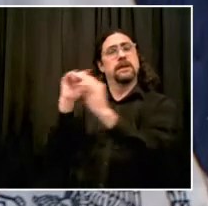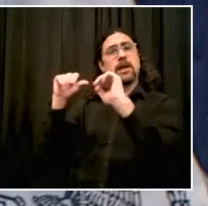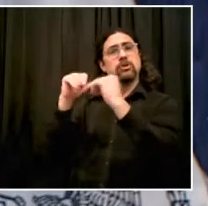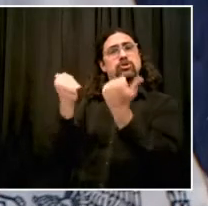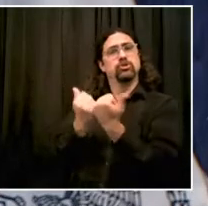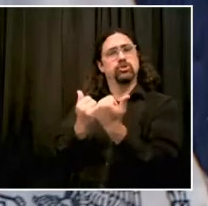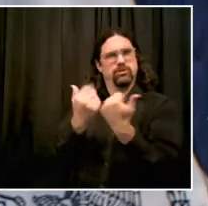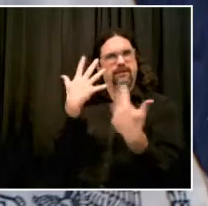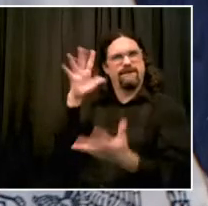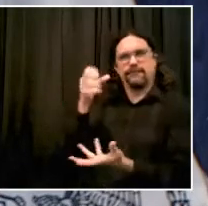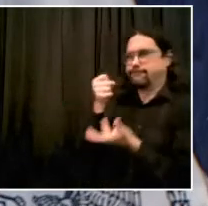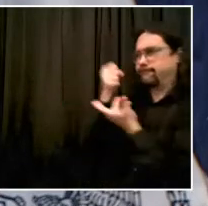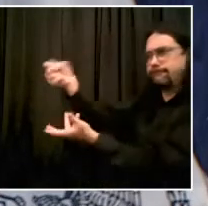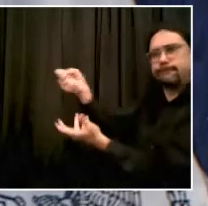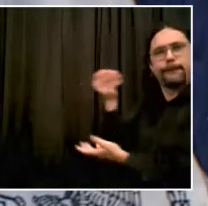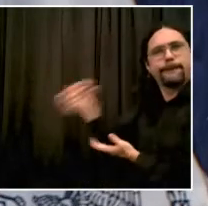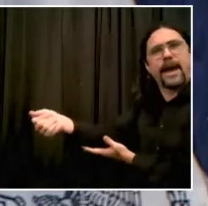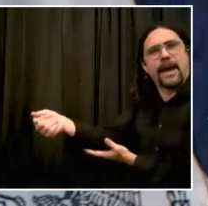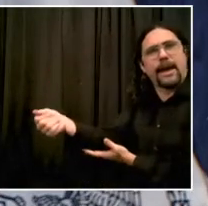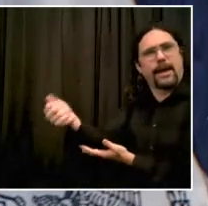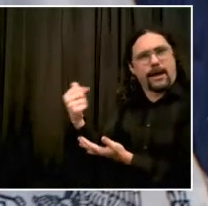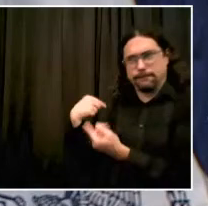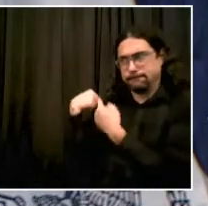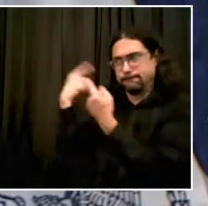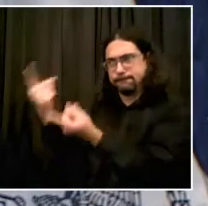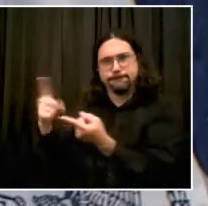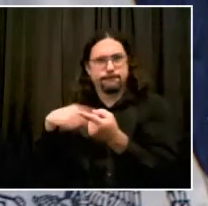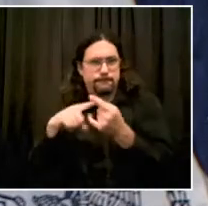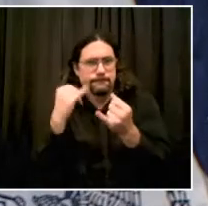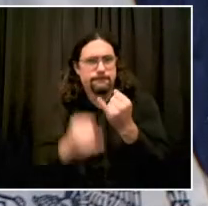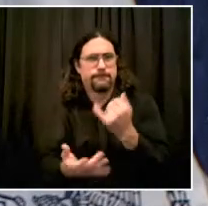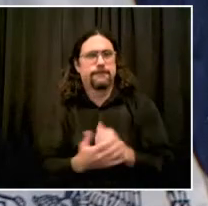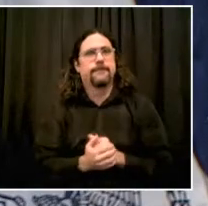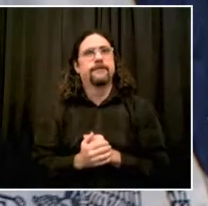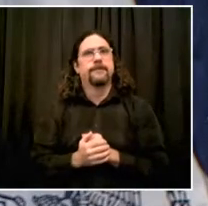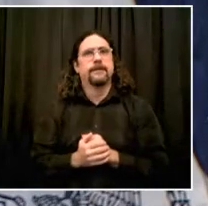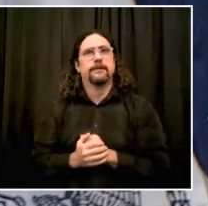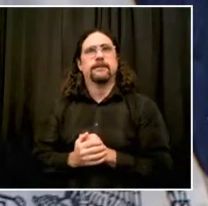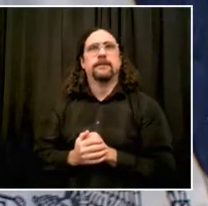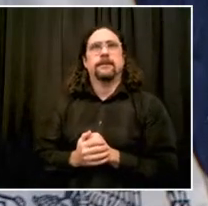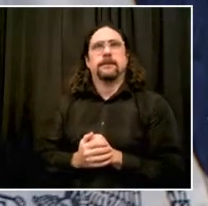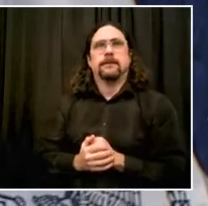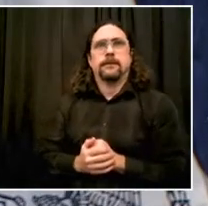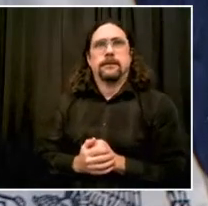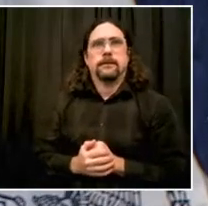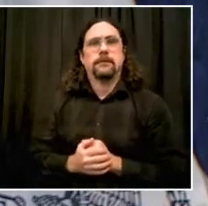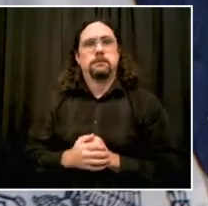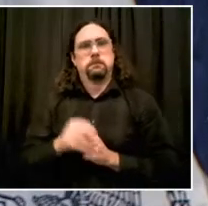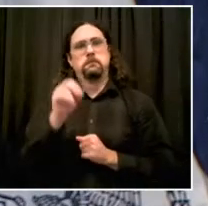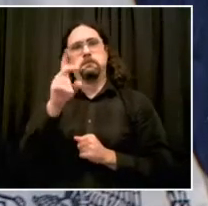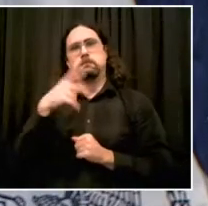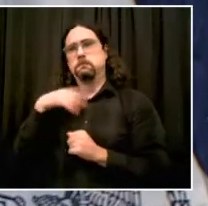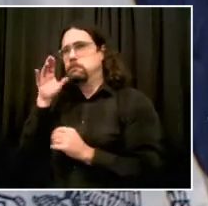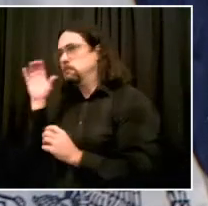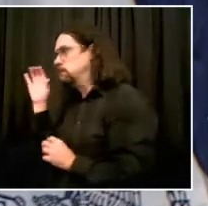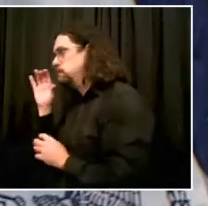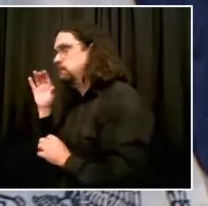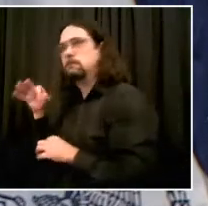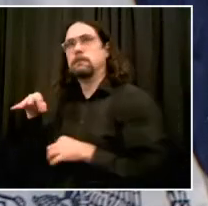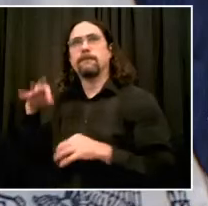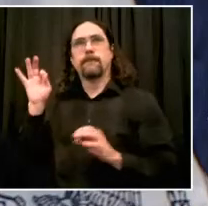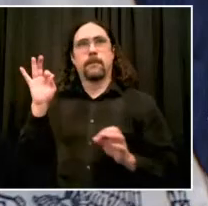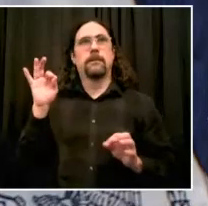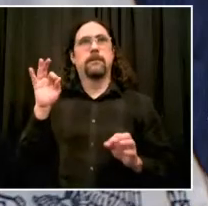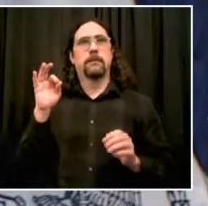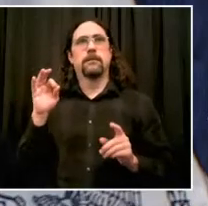with payments. There's been a lot of negotiation because I think an issue that either you or some of your colleagues raised very